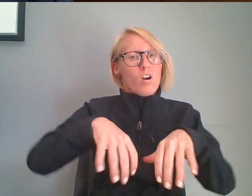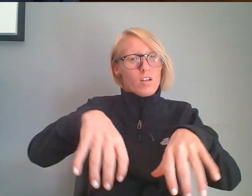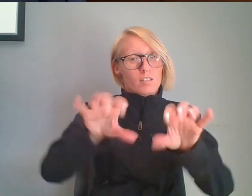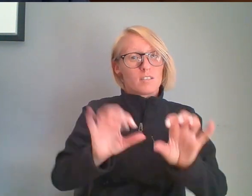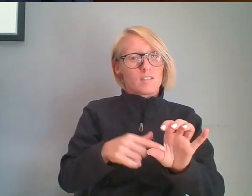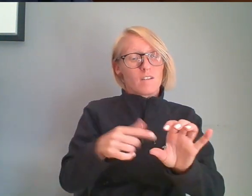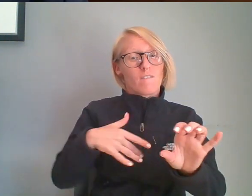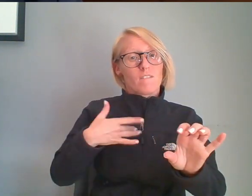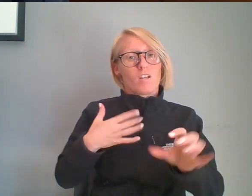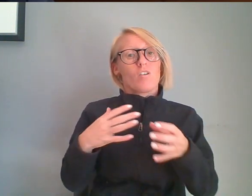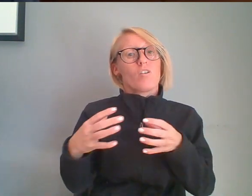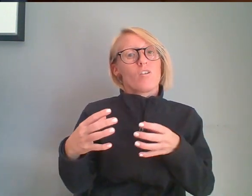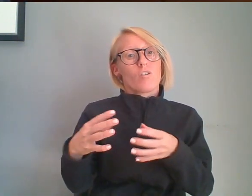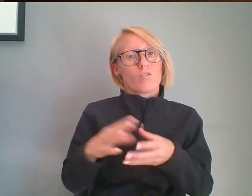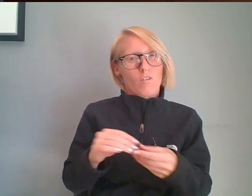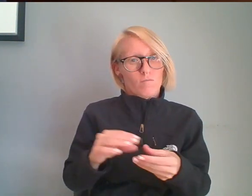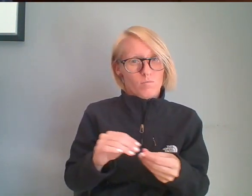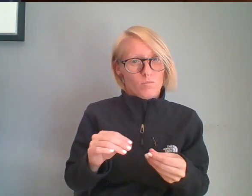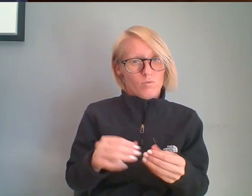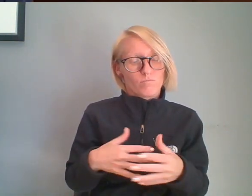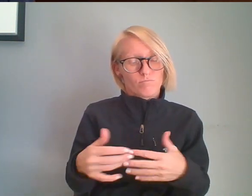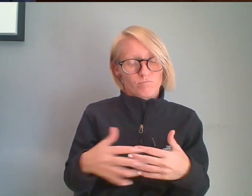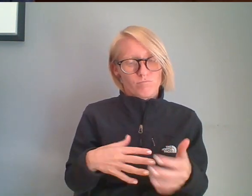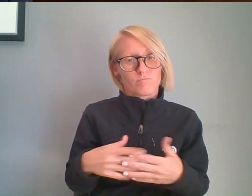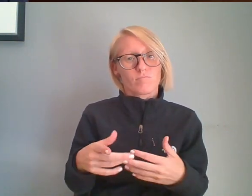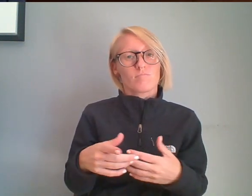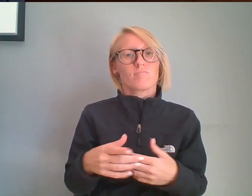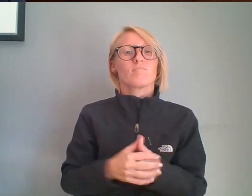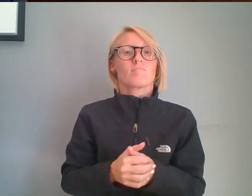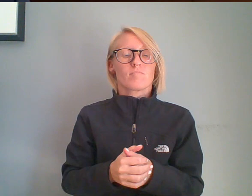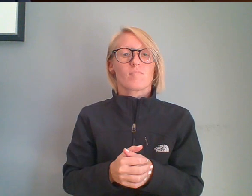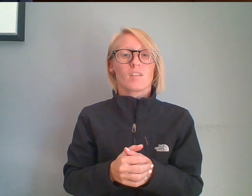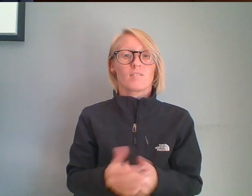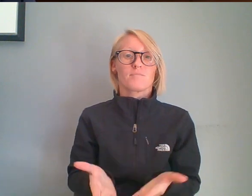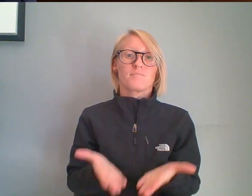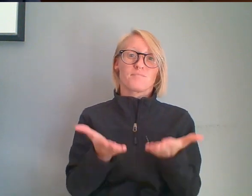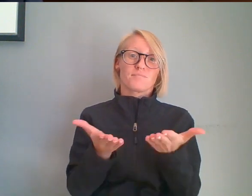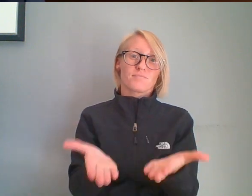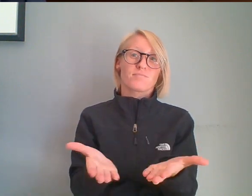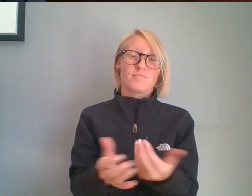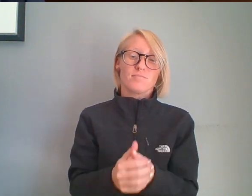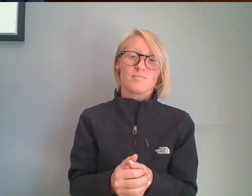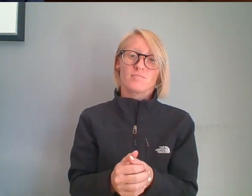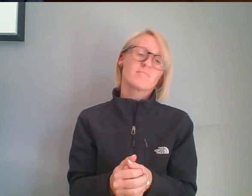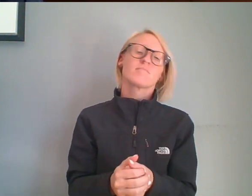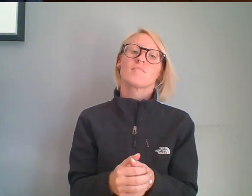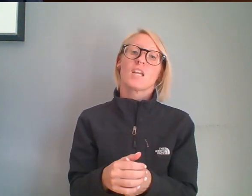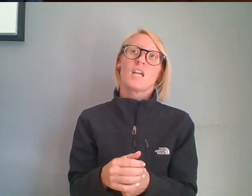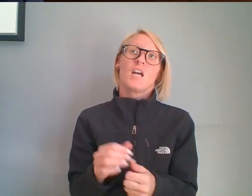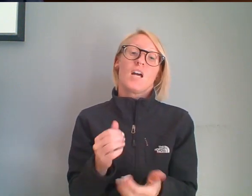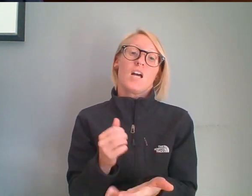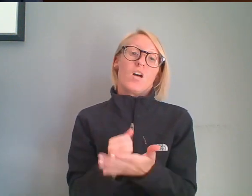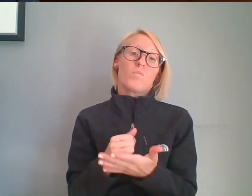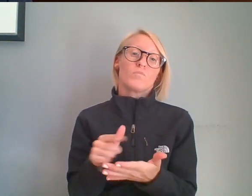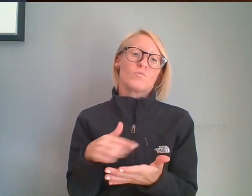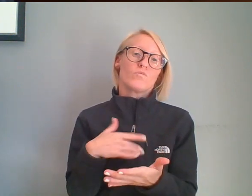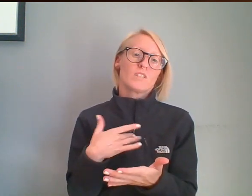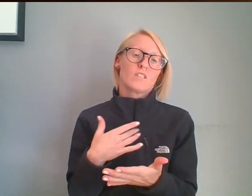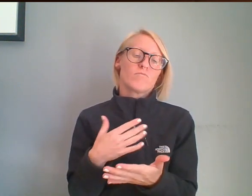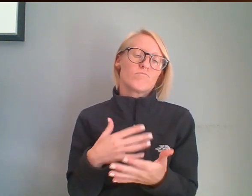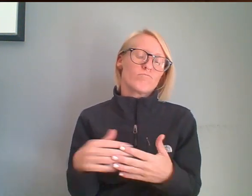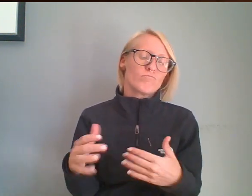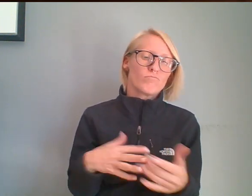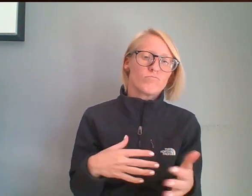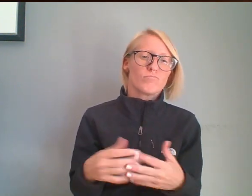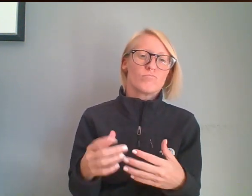anxiety. So let me introduce you to a few techniques that I think you can use right away to help you feel more comfortable.